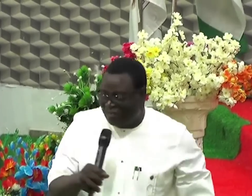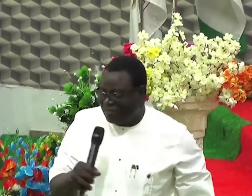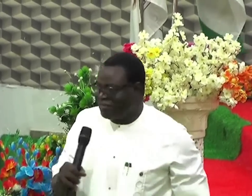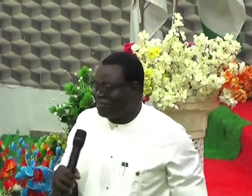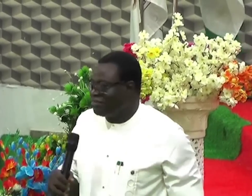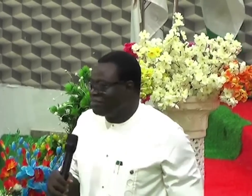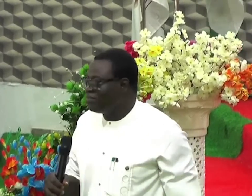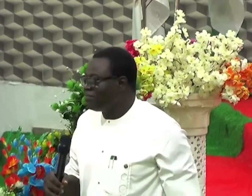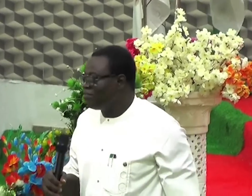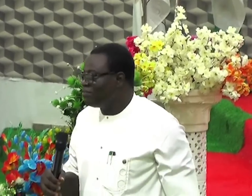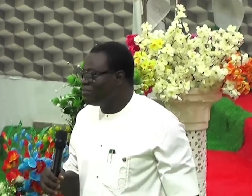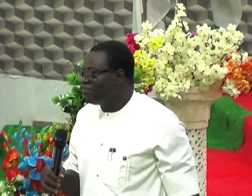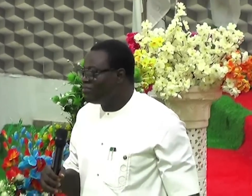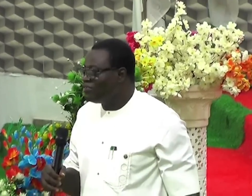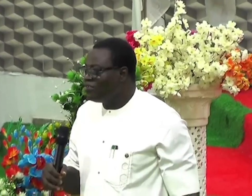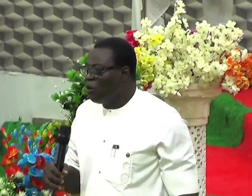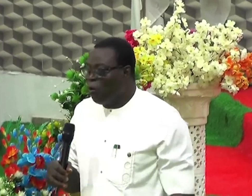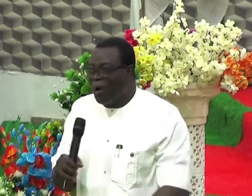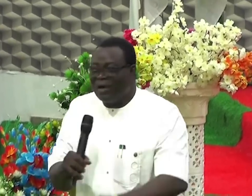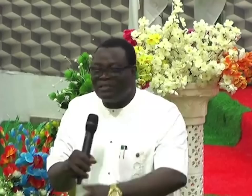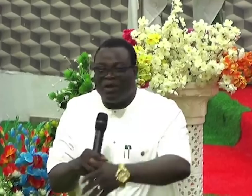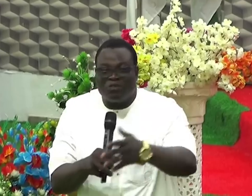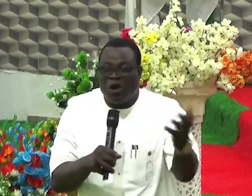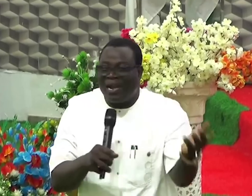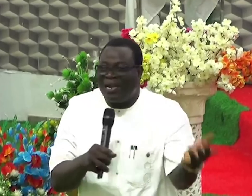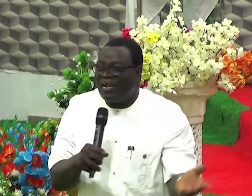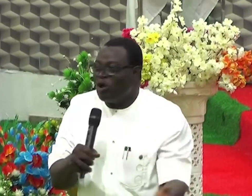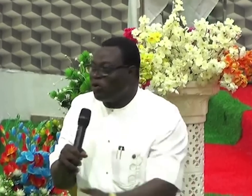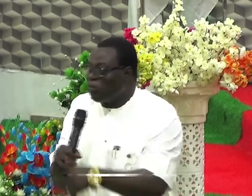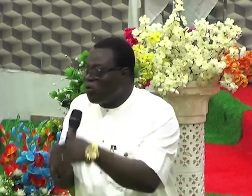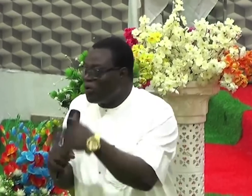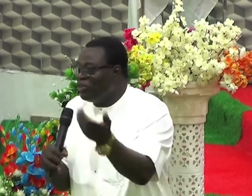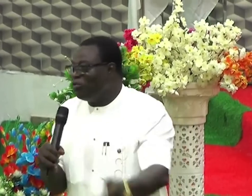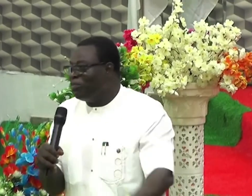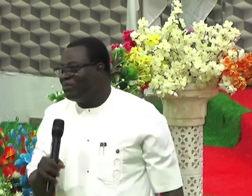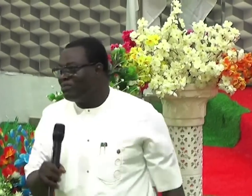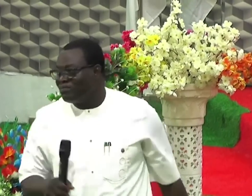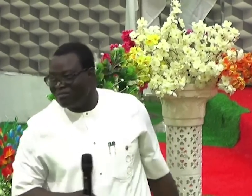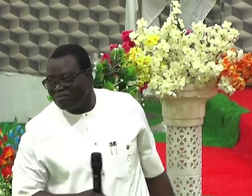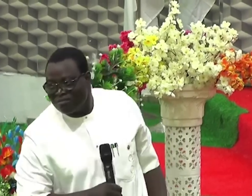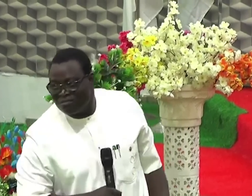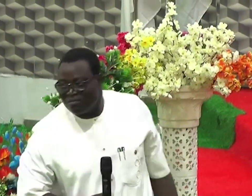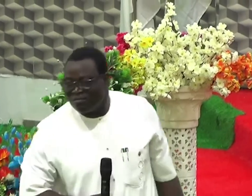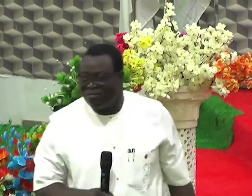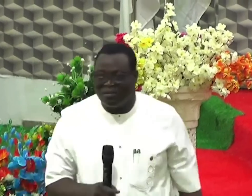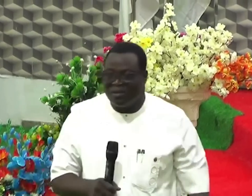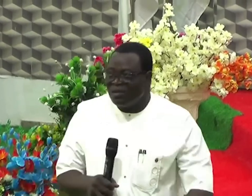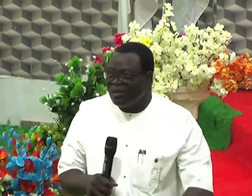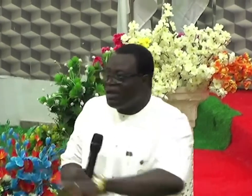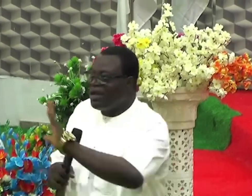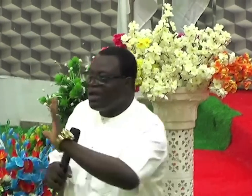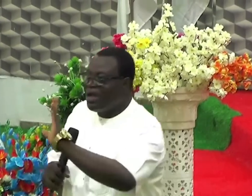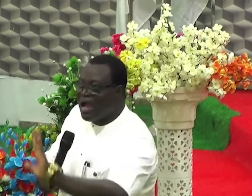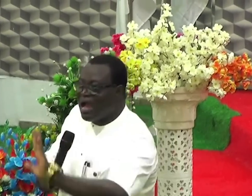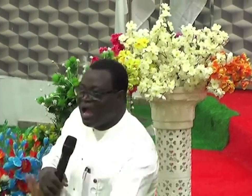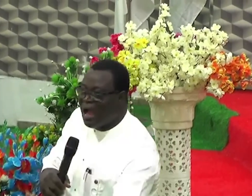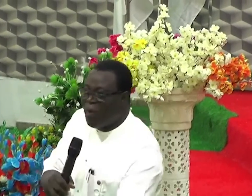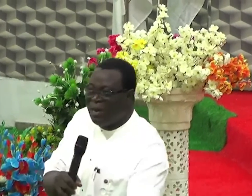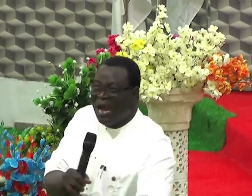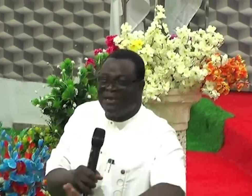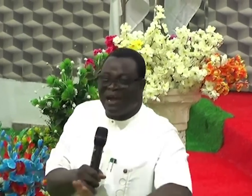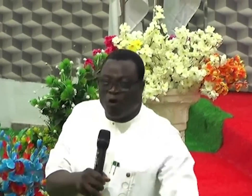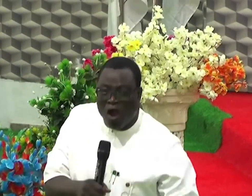wa se ni la lu pupo won je ka so ala ni opolopo radio mo they did not allow us to trips on radio I want not